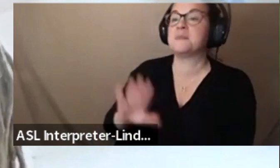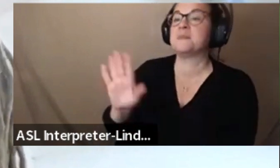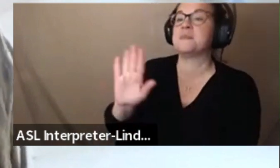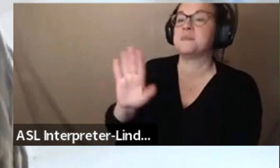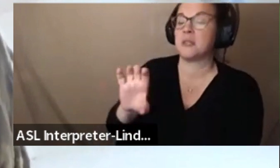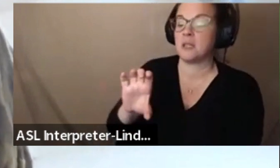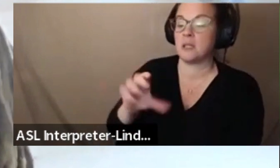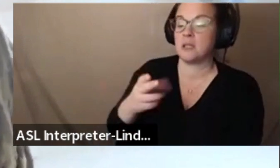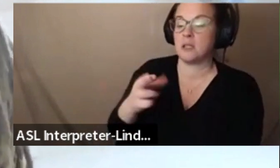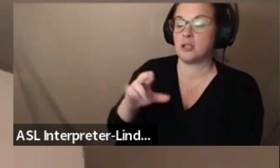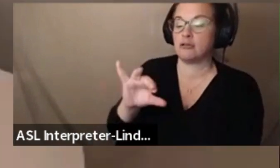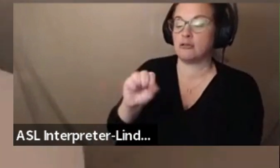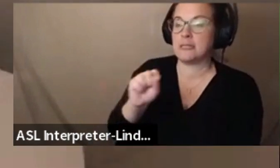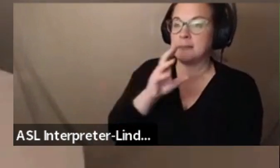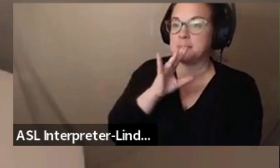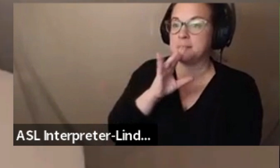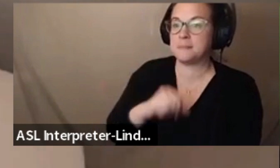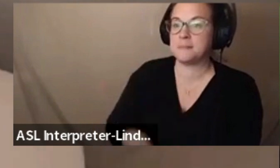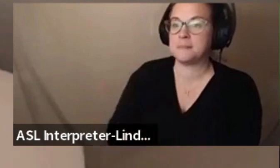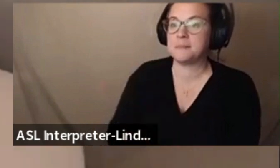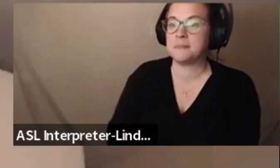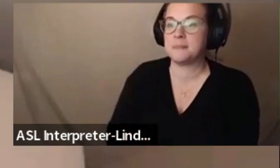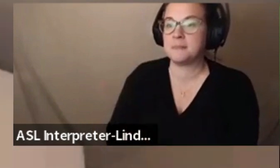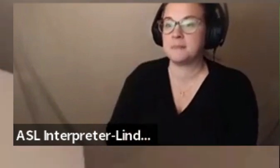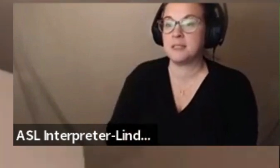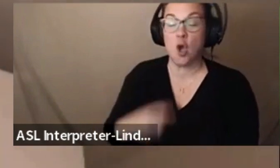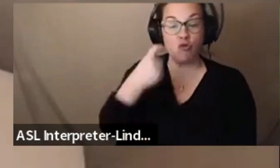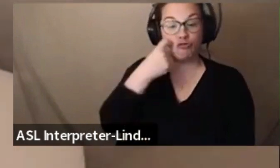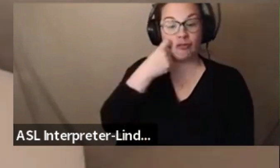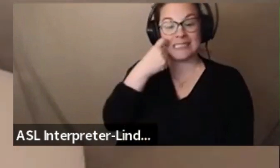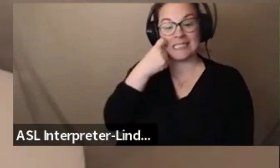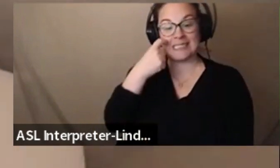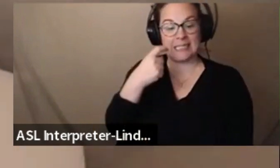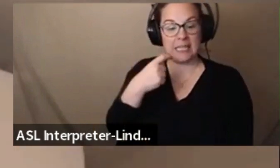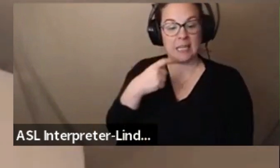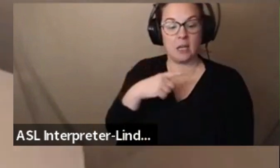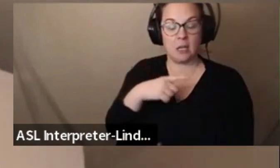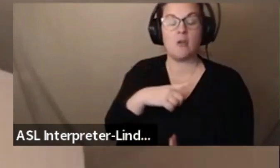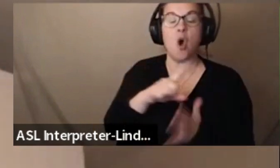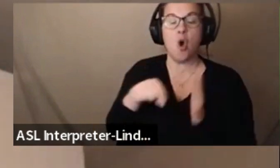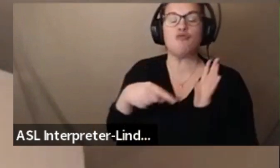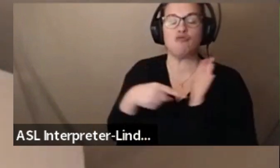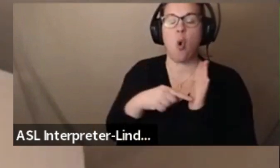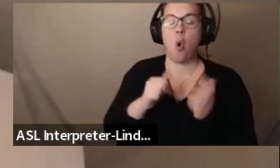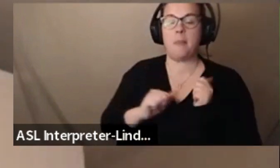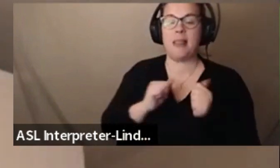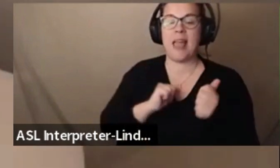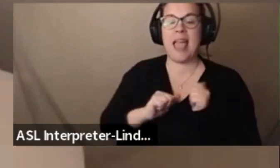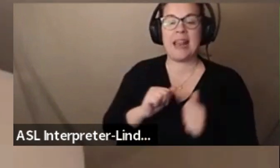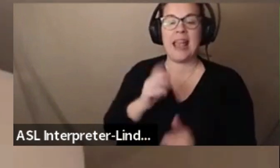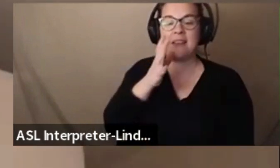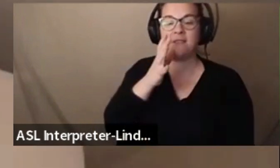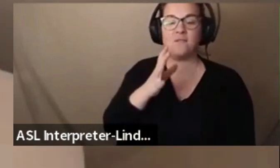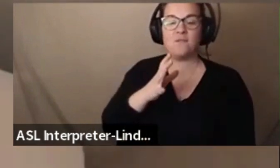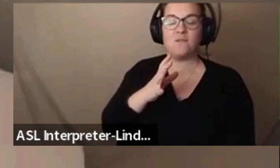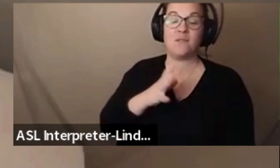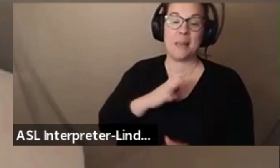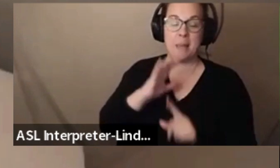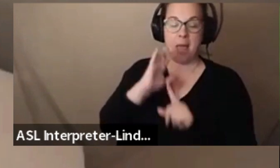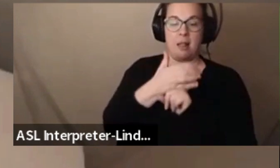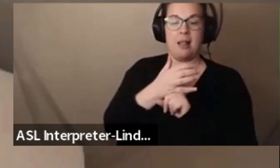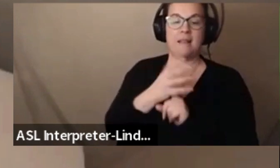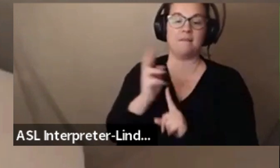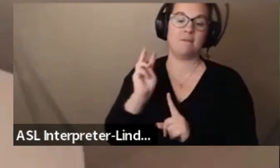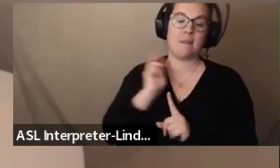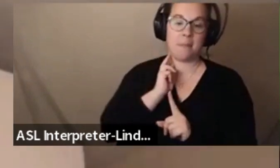Hi, Chris. Hi, Rikki. Yeah, I recently played a female type vampire, and for some apparent reason,